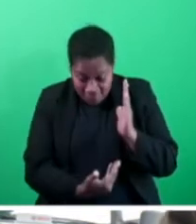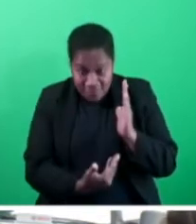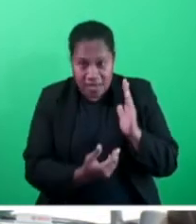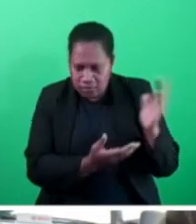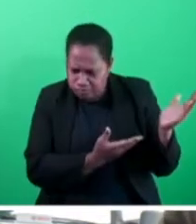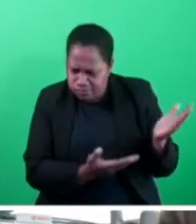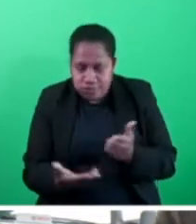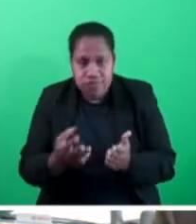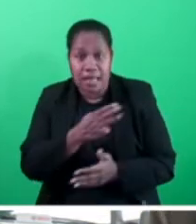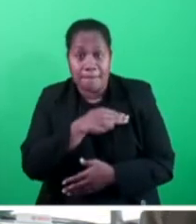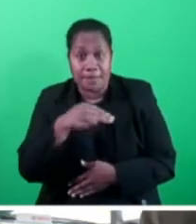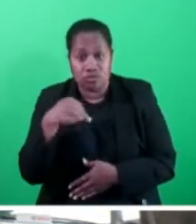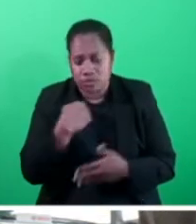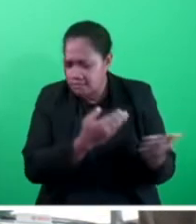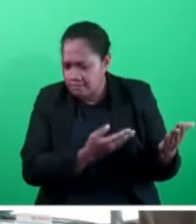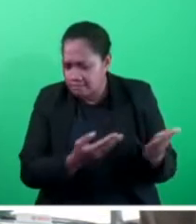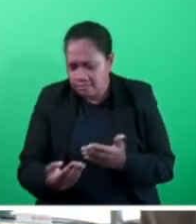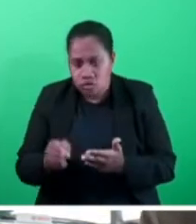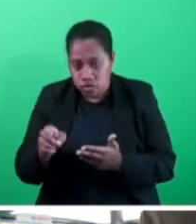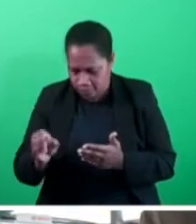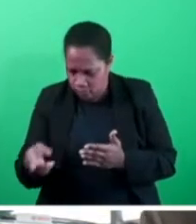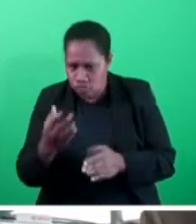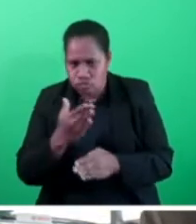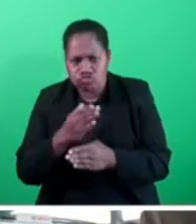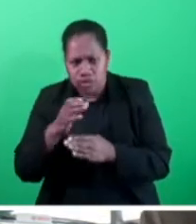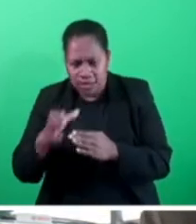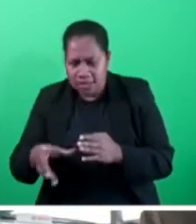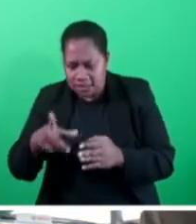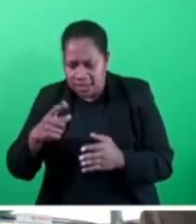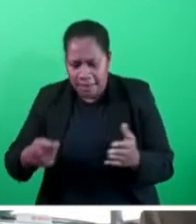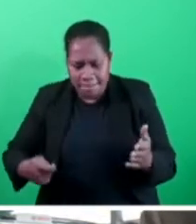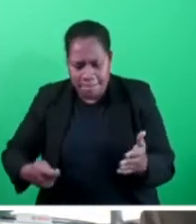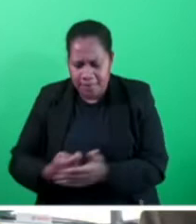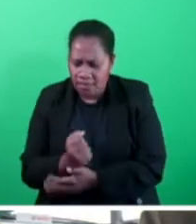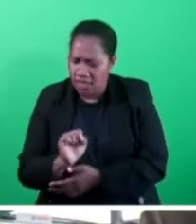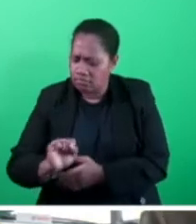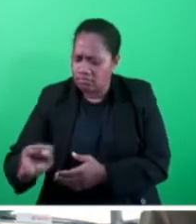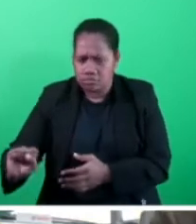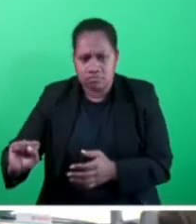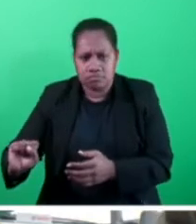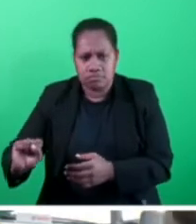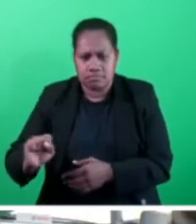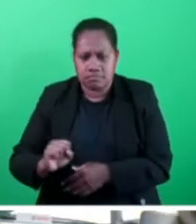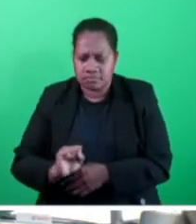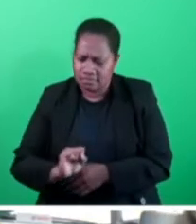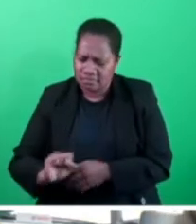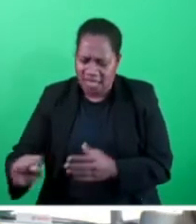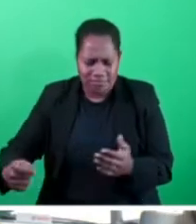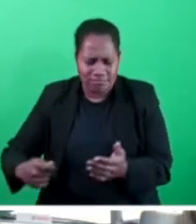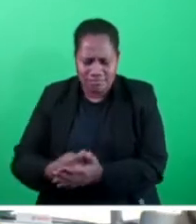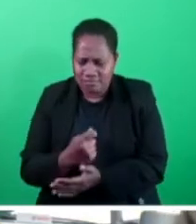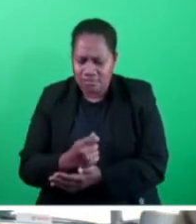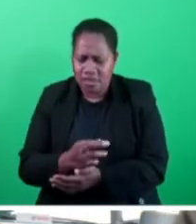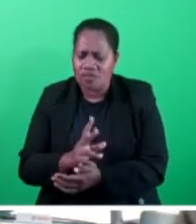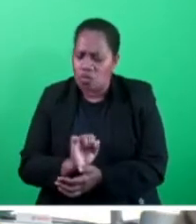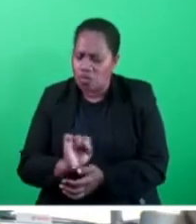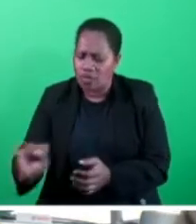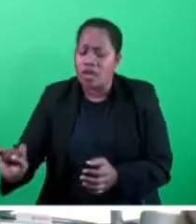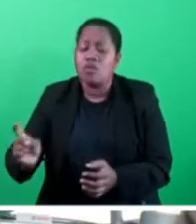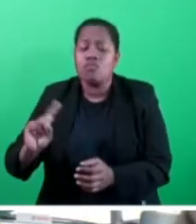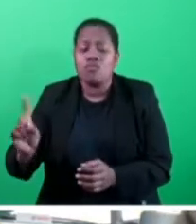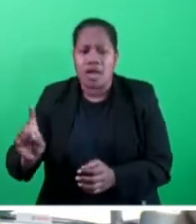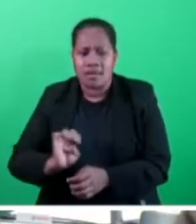are applicable to these workers for payment of their dues by their respective employers. Mr. Speaker